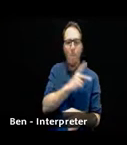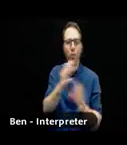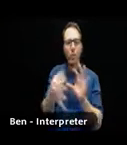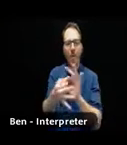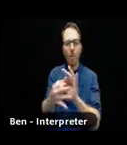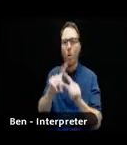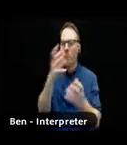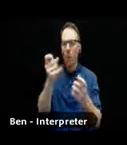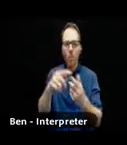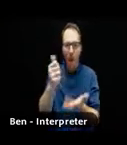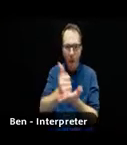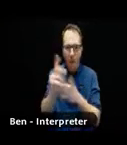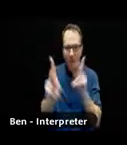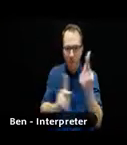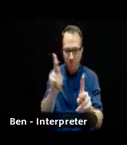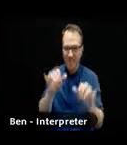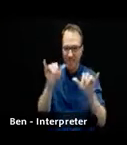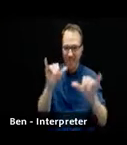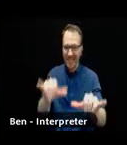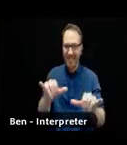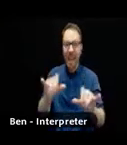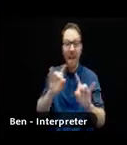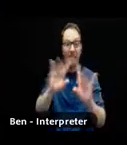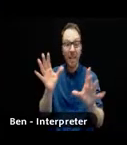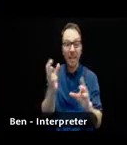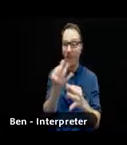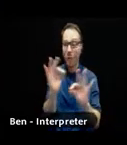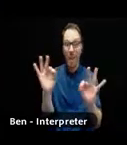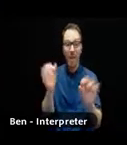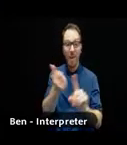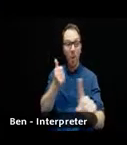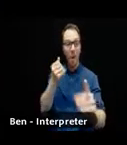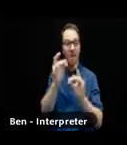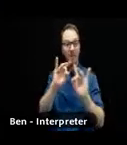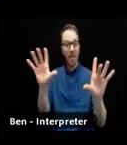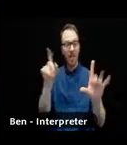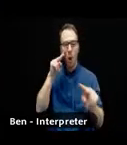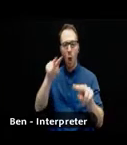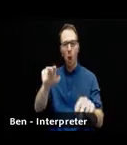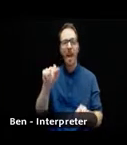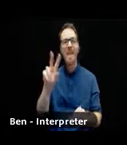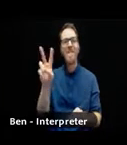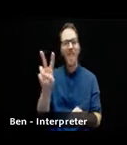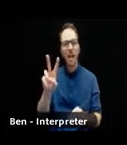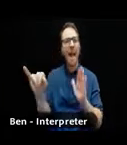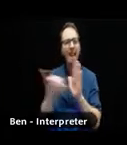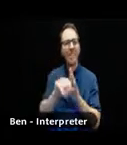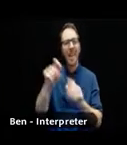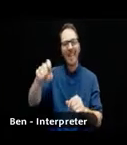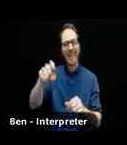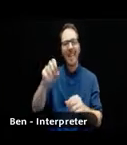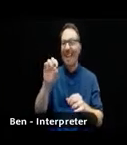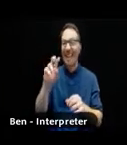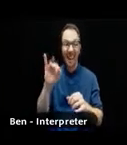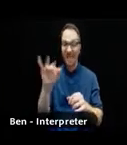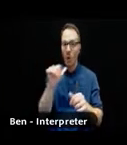want to help folks stay violence-free, that we really do have to look at victim-identified needs, even when they don't line up with ours.